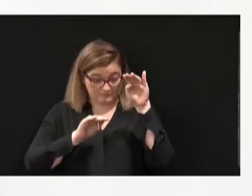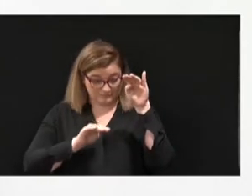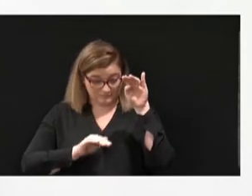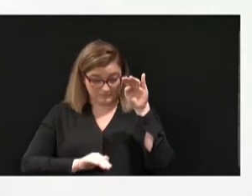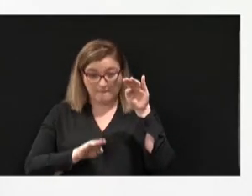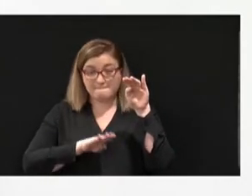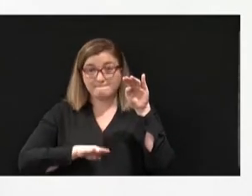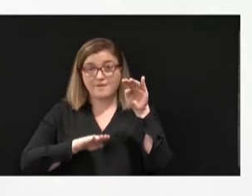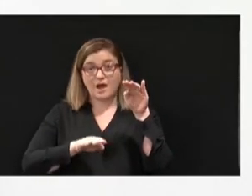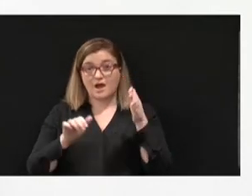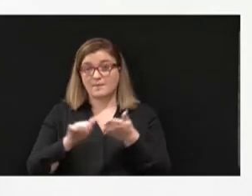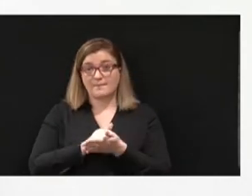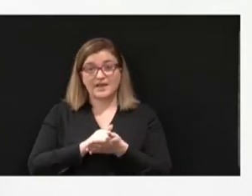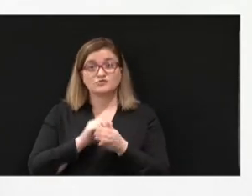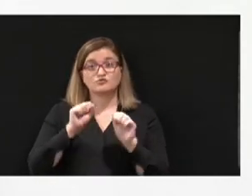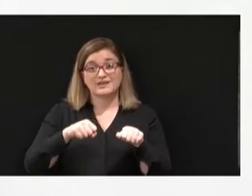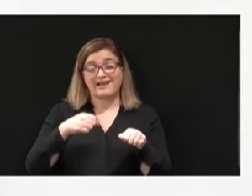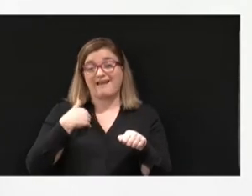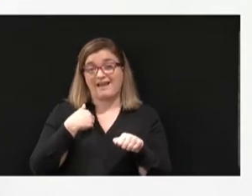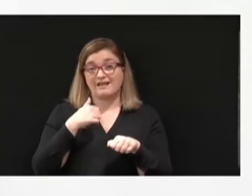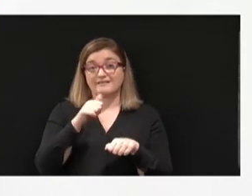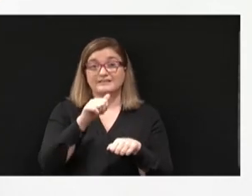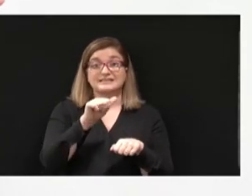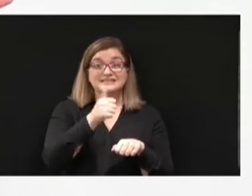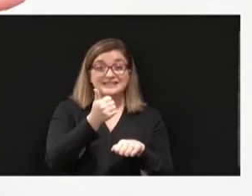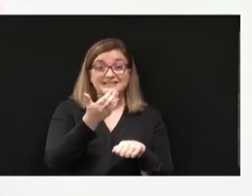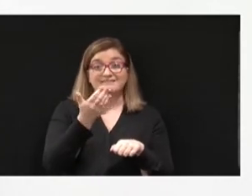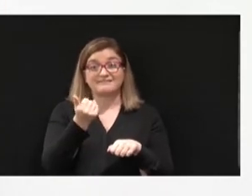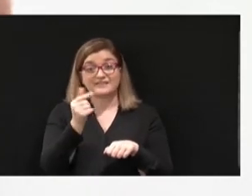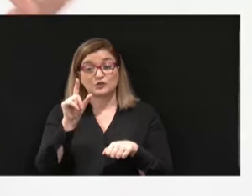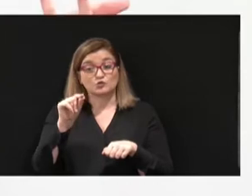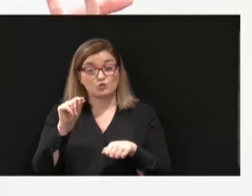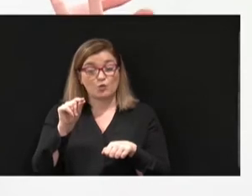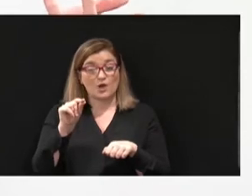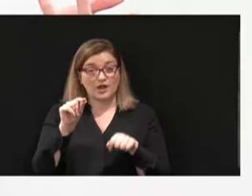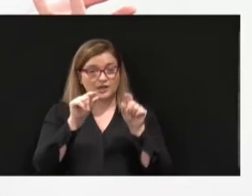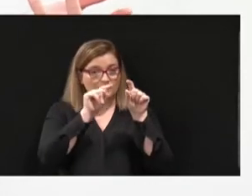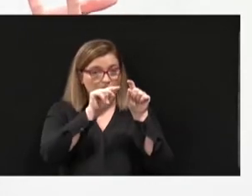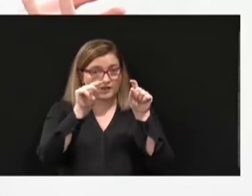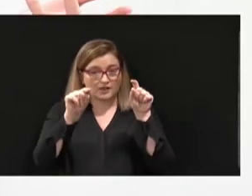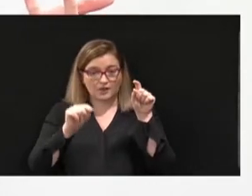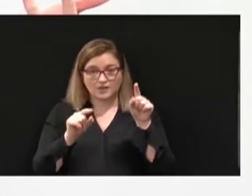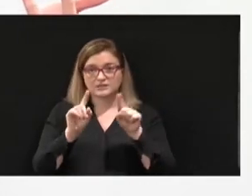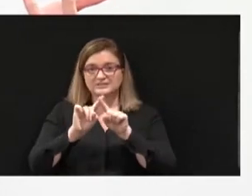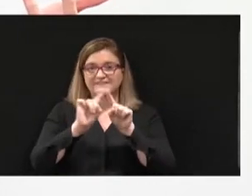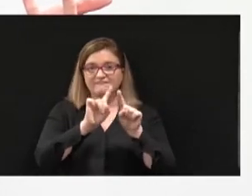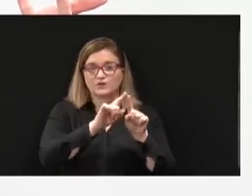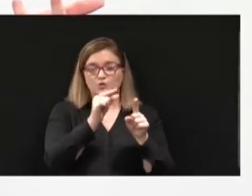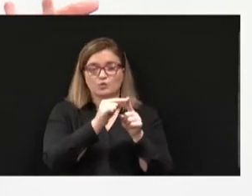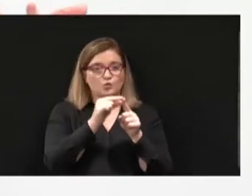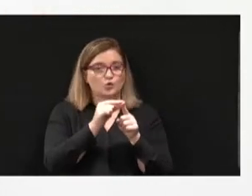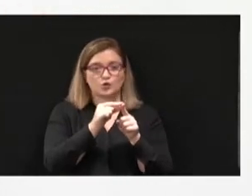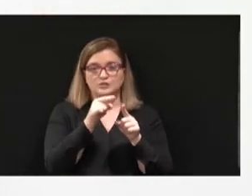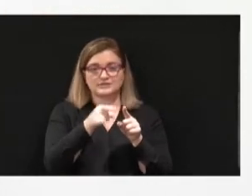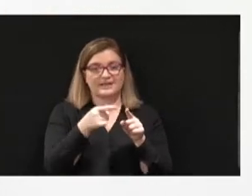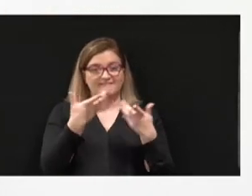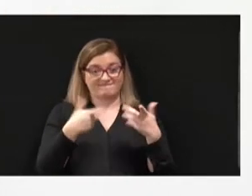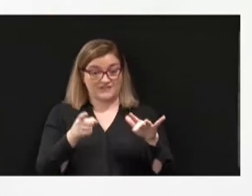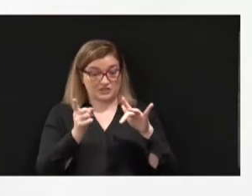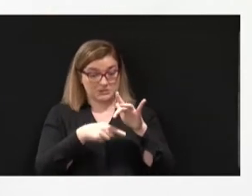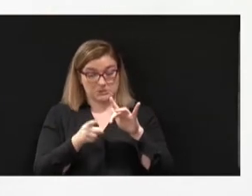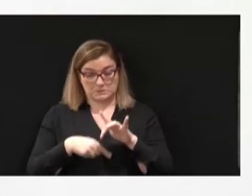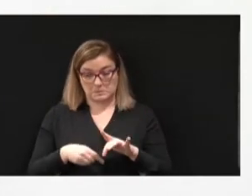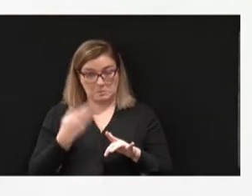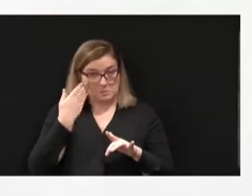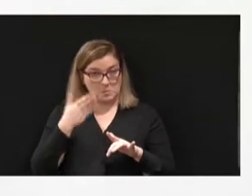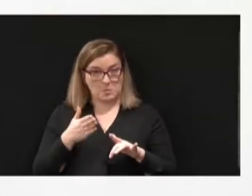20 holes of words that they've skipped over. Well, of course, they're not going to have very good comprehension if they've